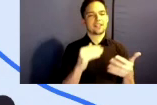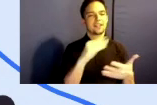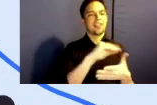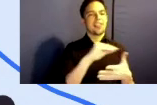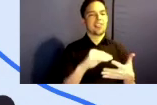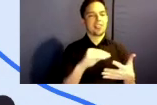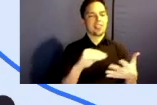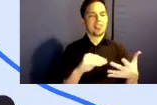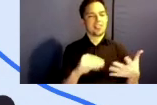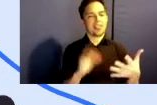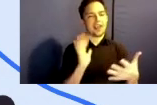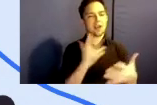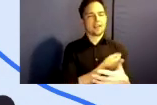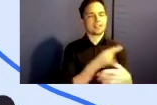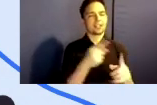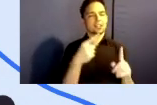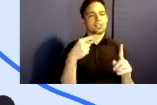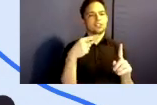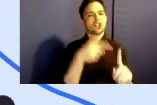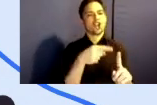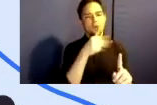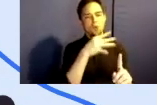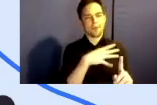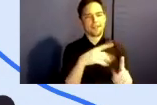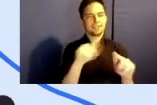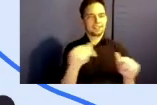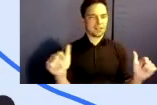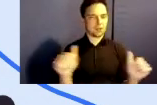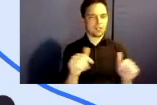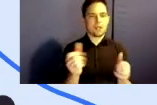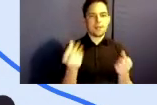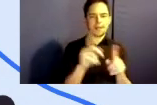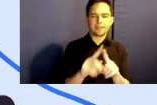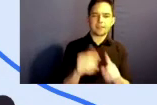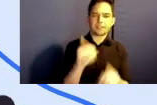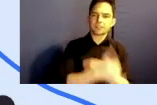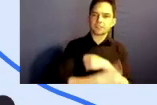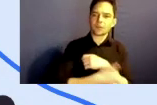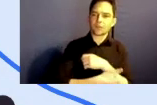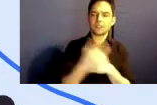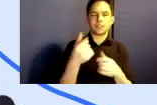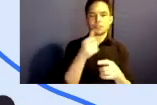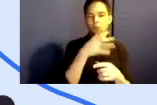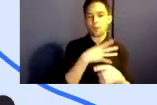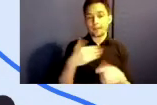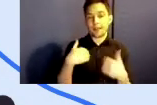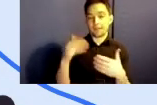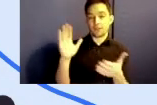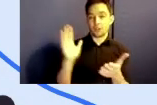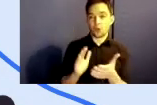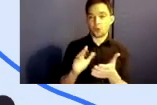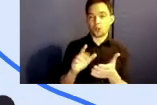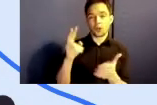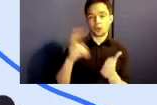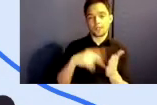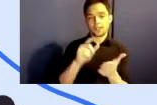vaccinations for targeting women's, etc. And also in many countries, sadly, the women has lower literacy rate than